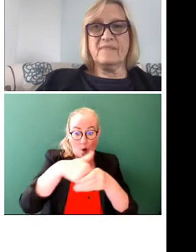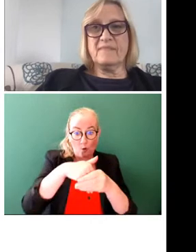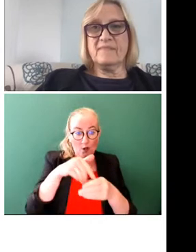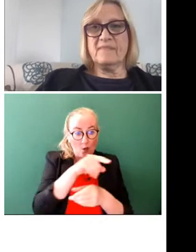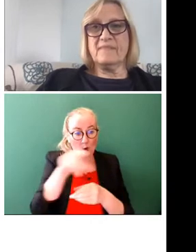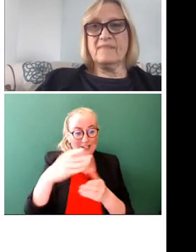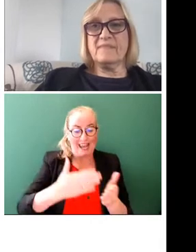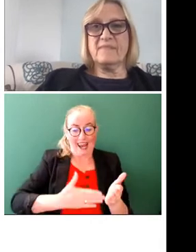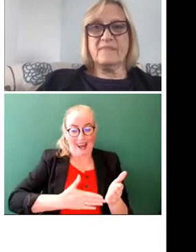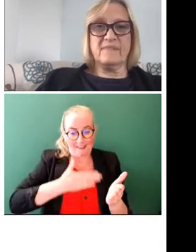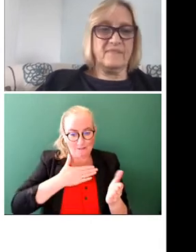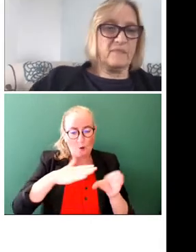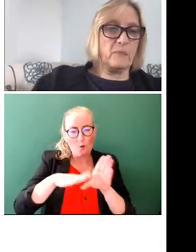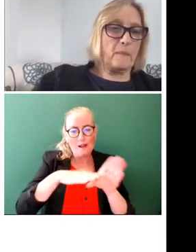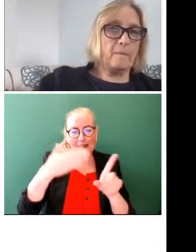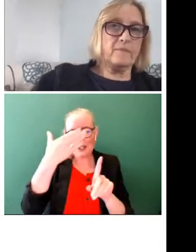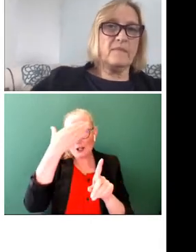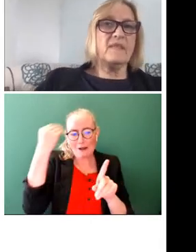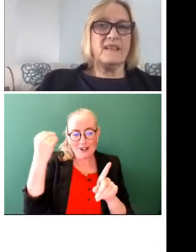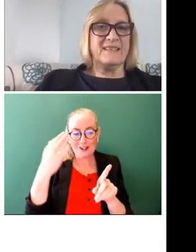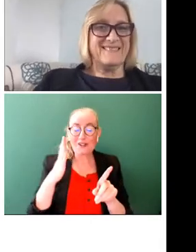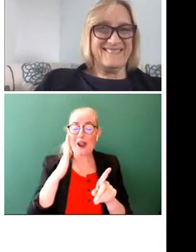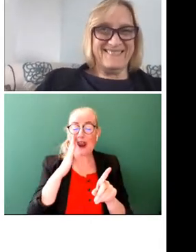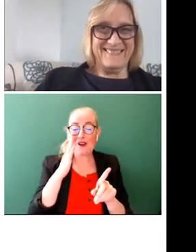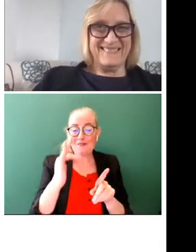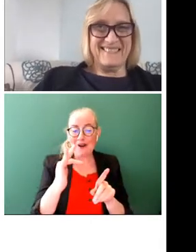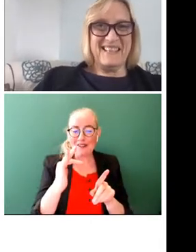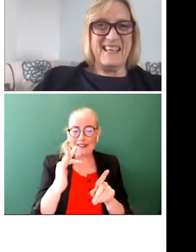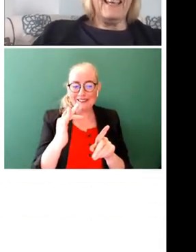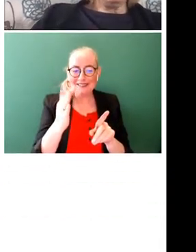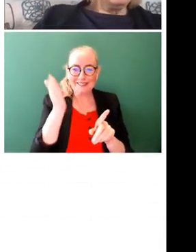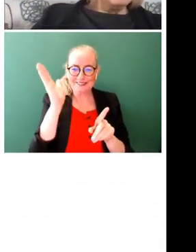living with dementia. And we're really looking forward to hearing from Arlene today.